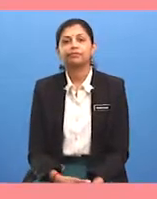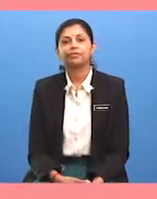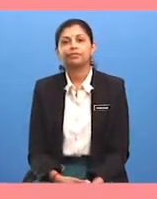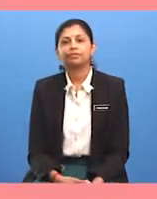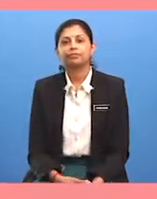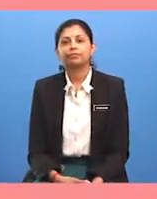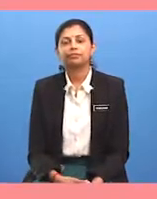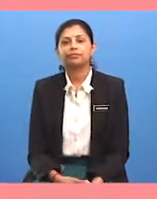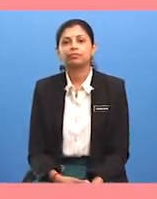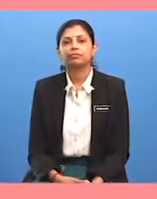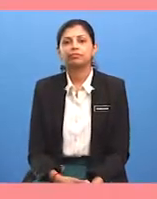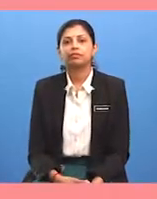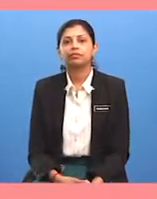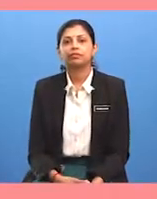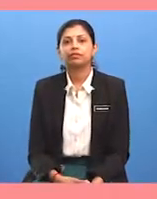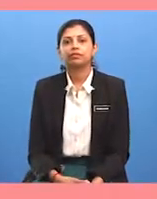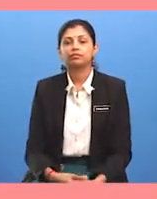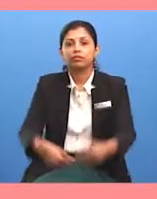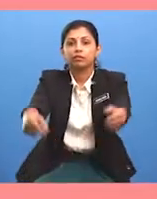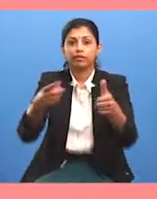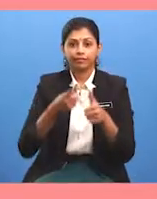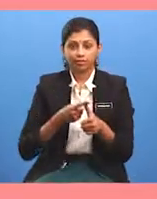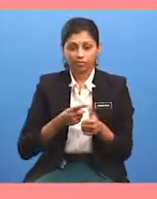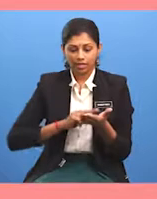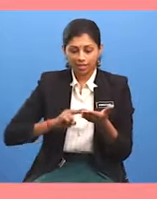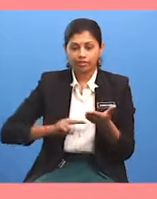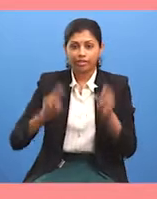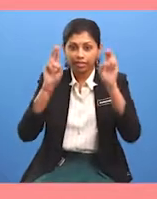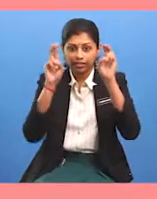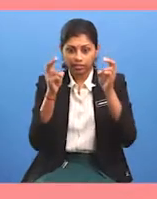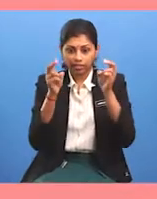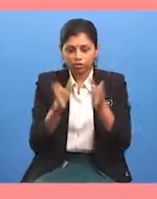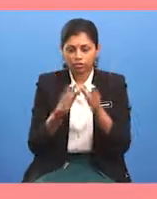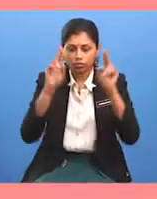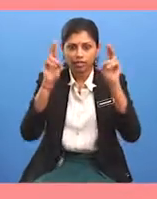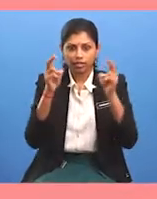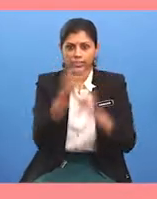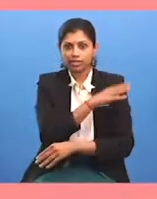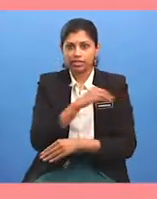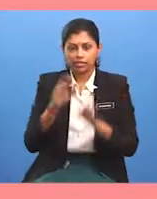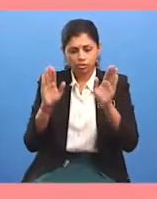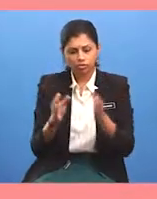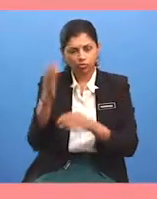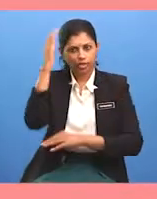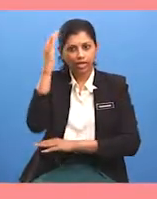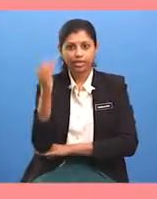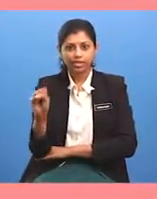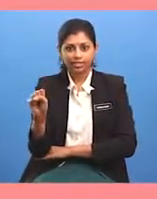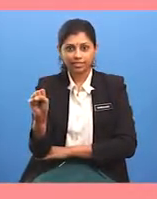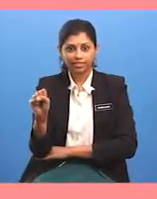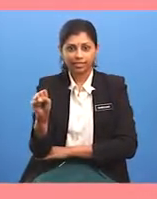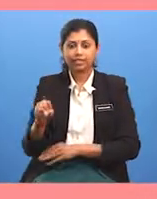idea include: read the title, subtitles, and subheadings.